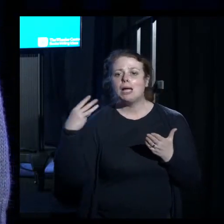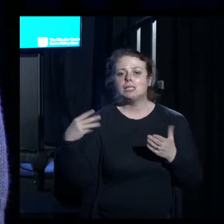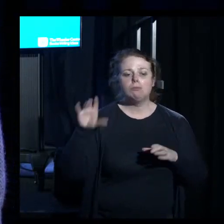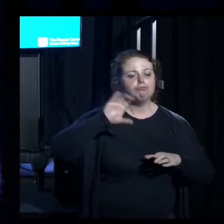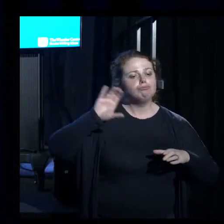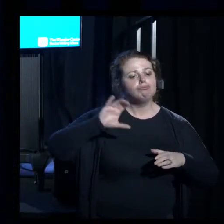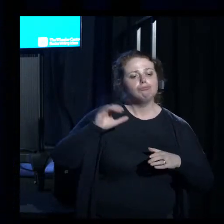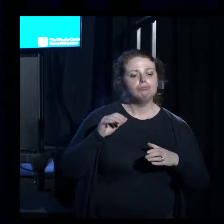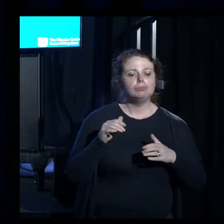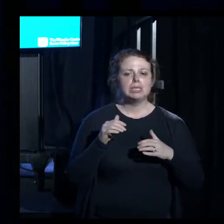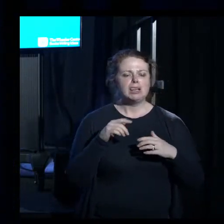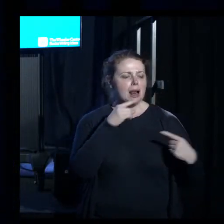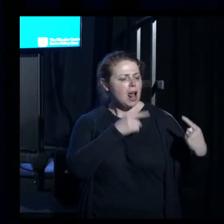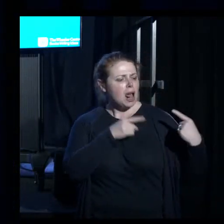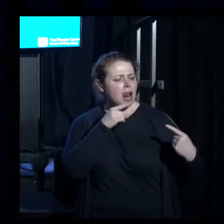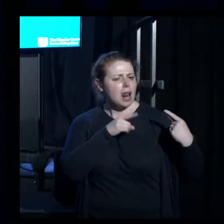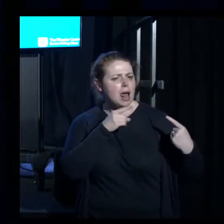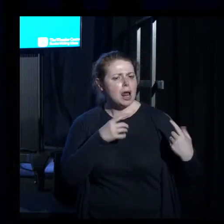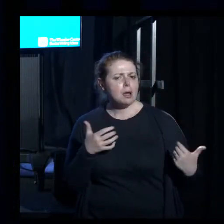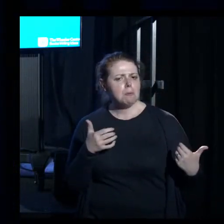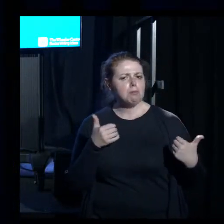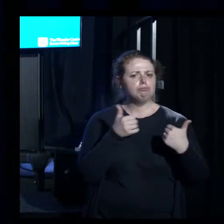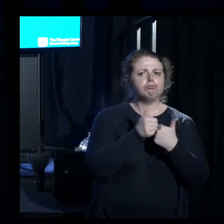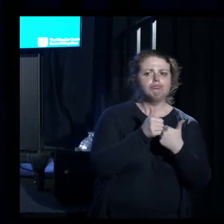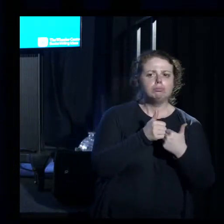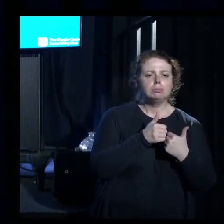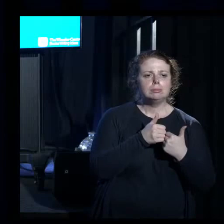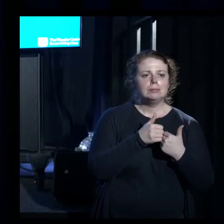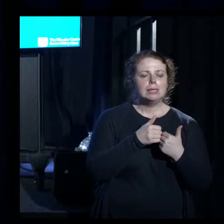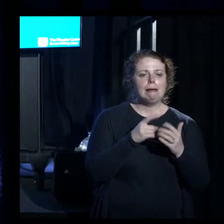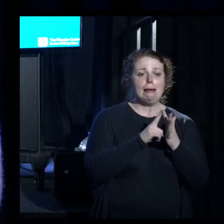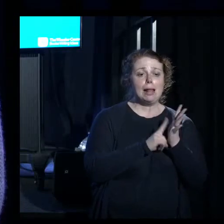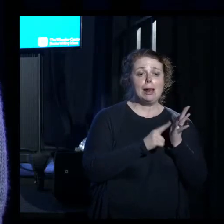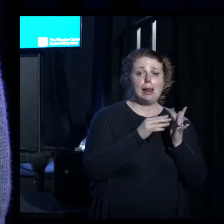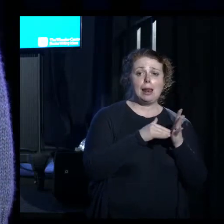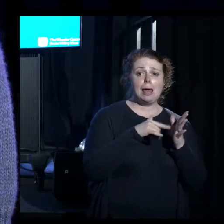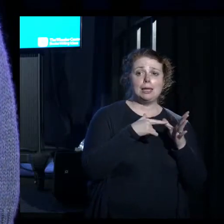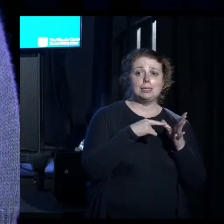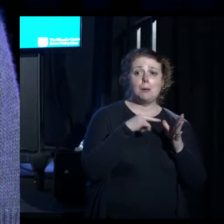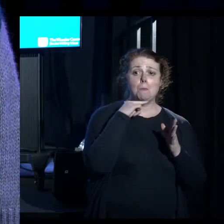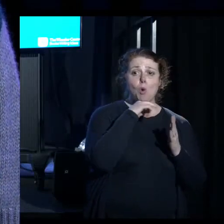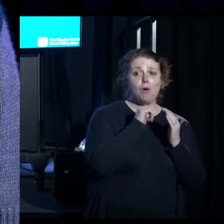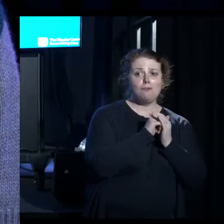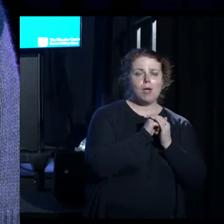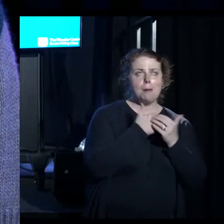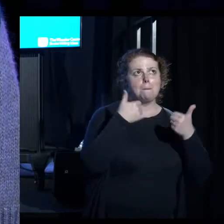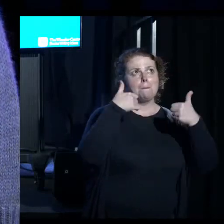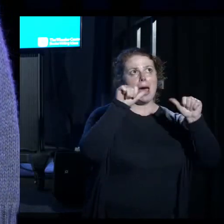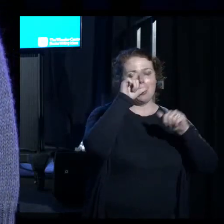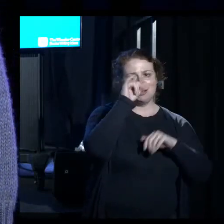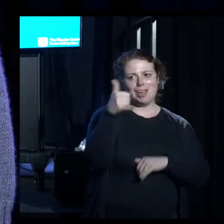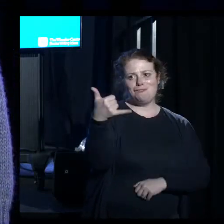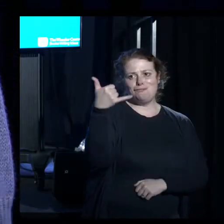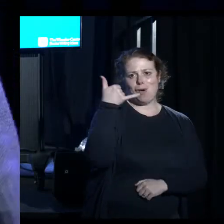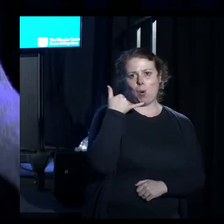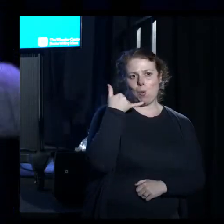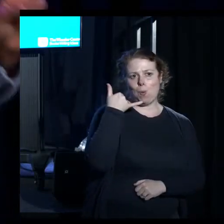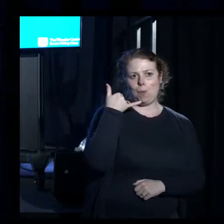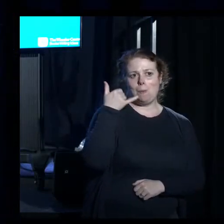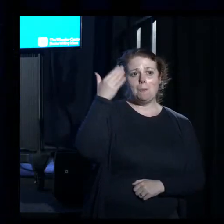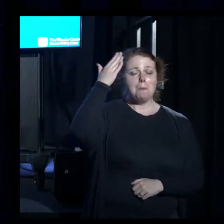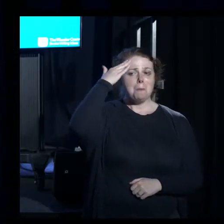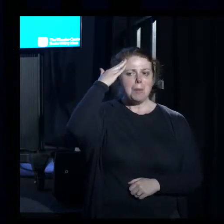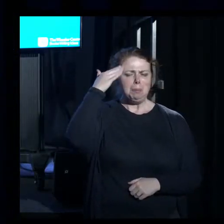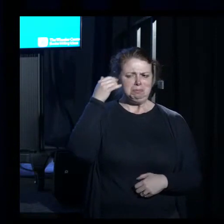in. Elijah's boyfriend was finally allowed to phone, even though Mum was